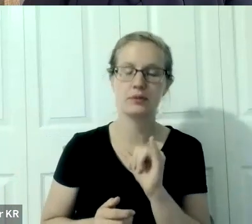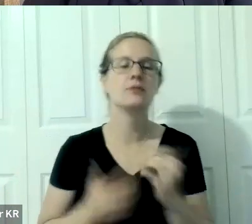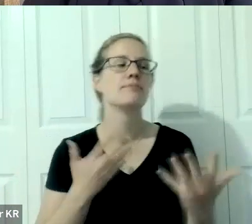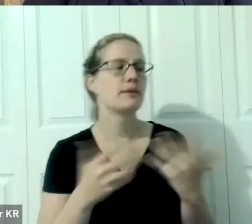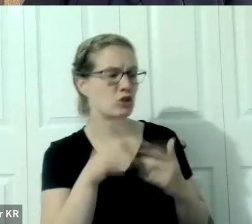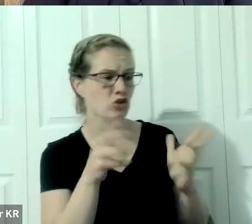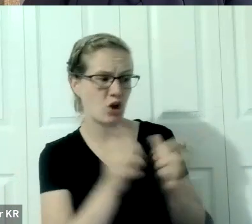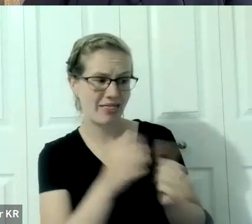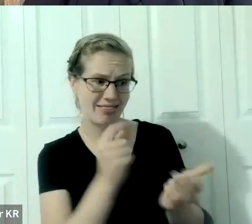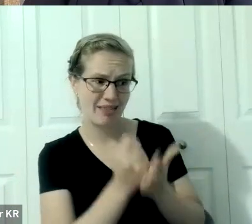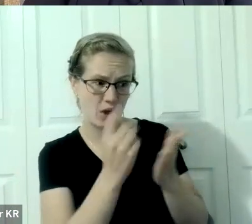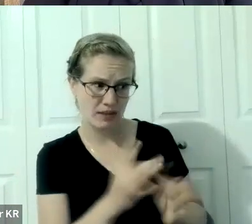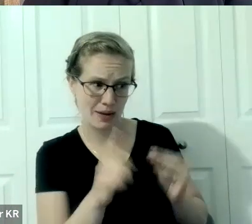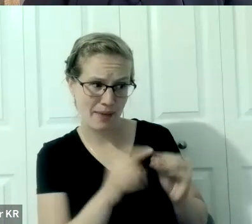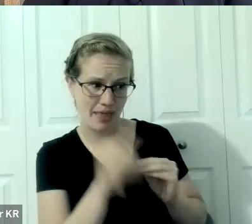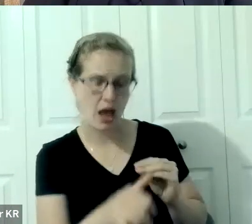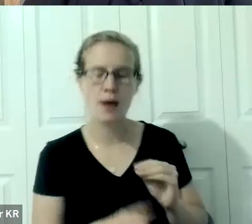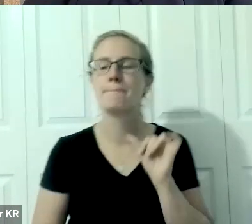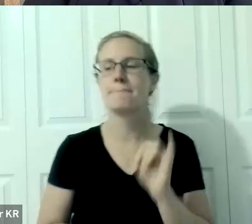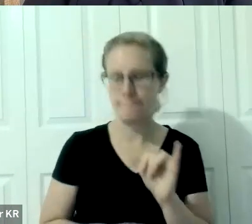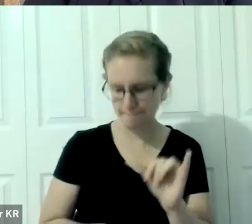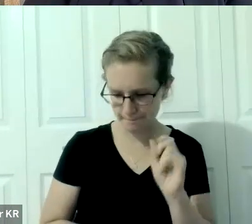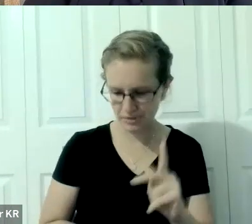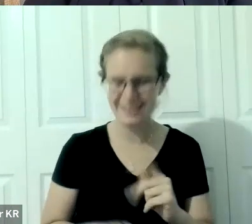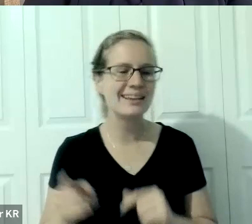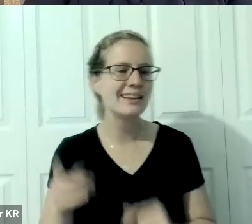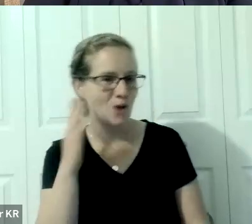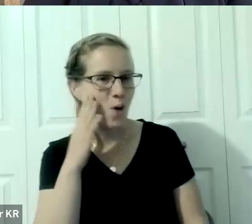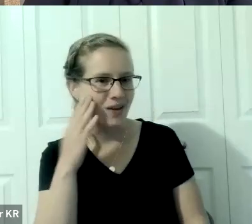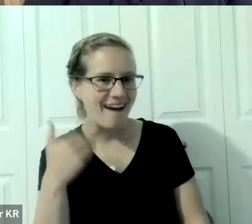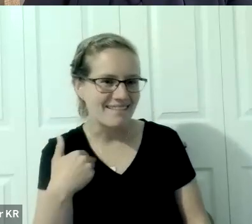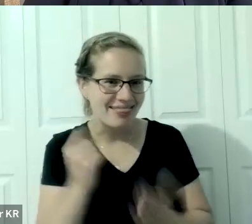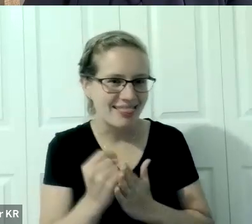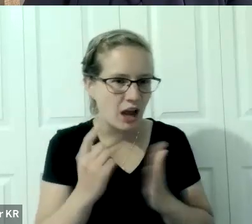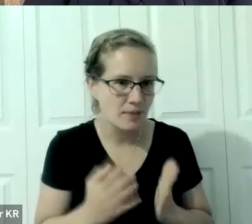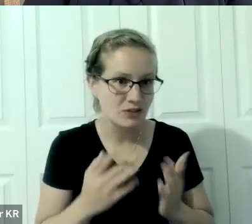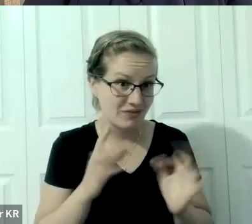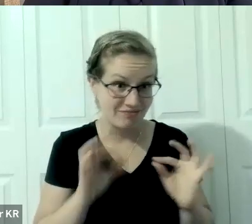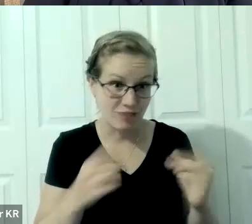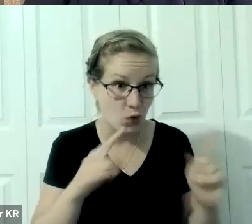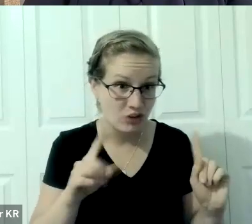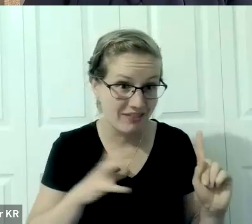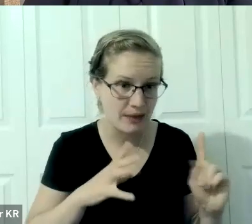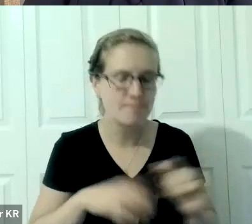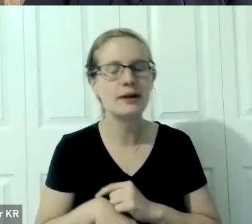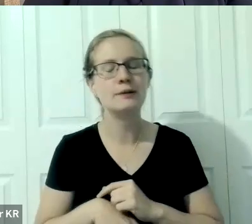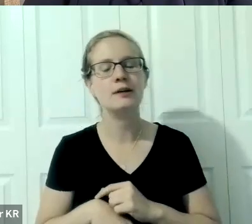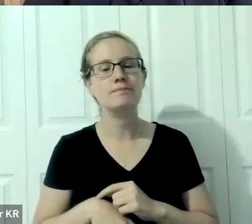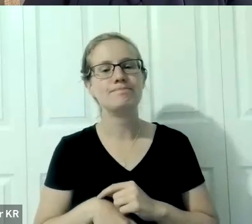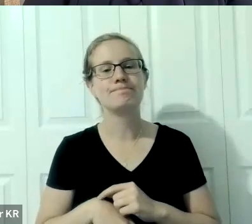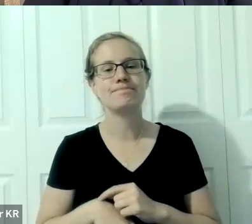talk to your therapist about that. And he knows I have a therapist, so that works. But I